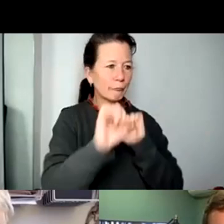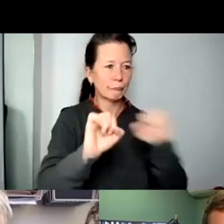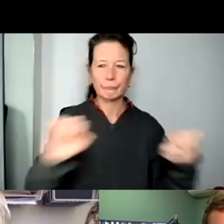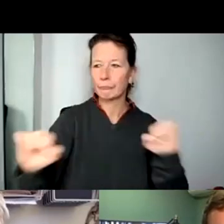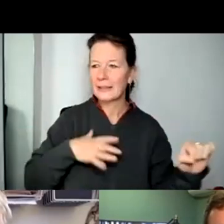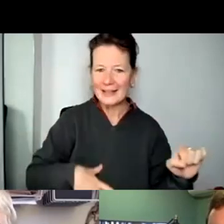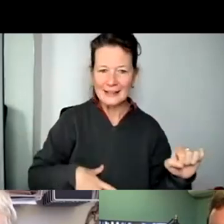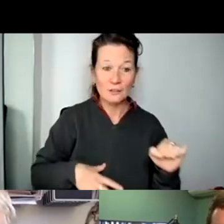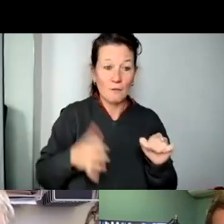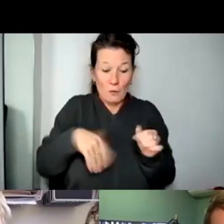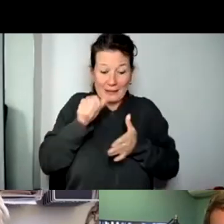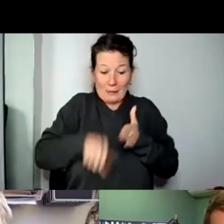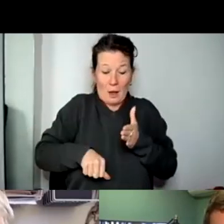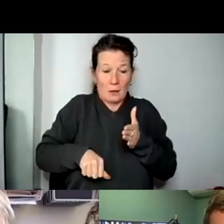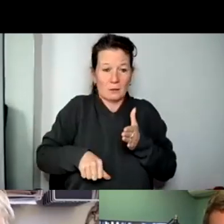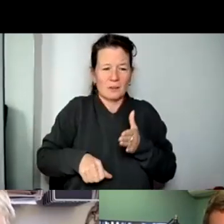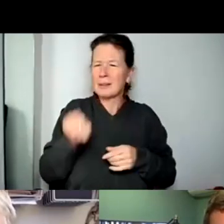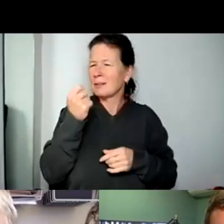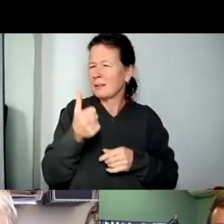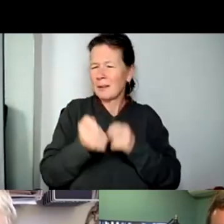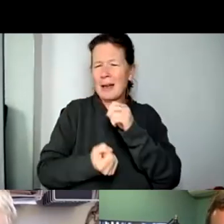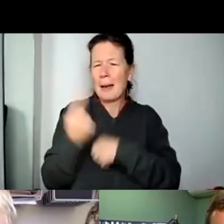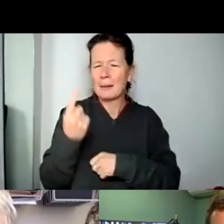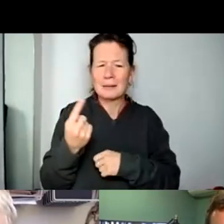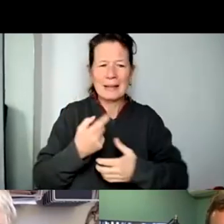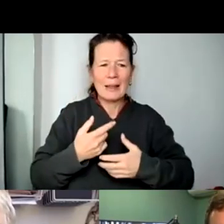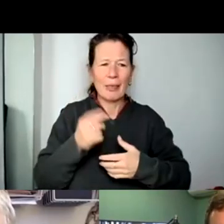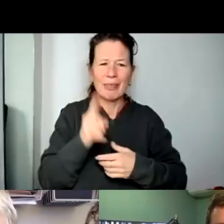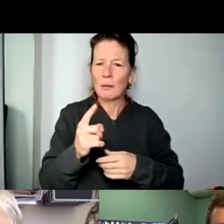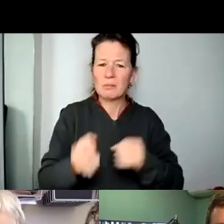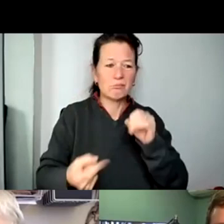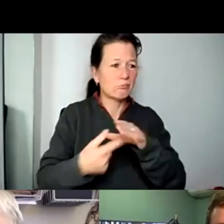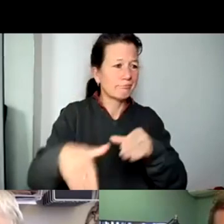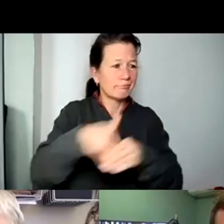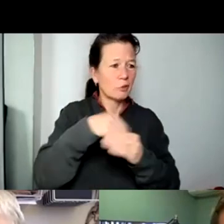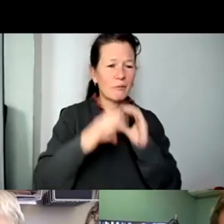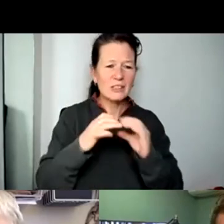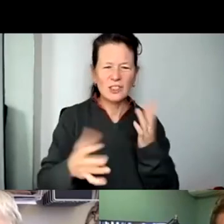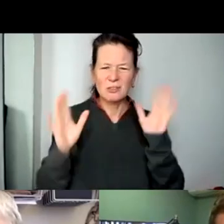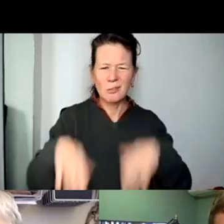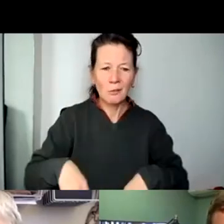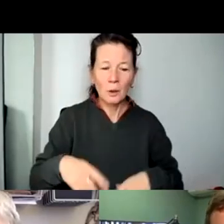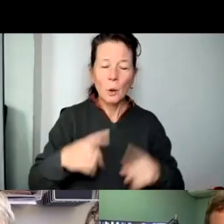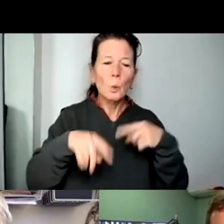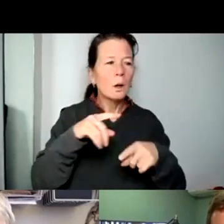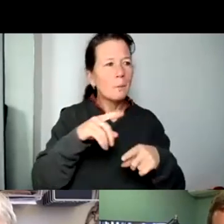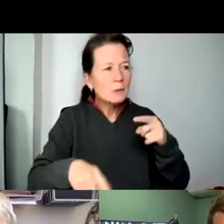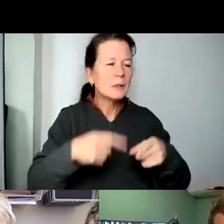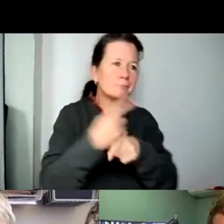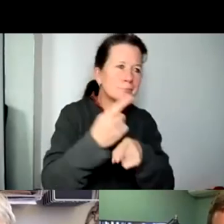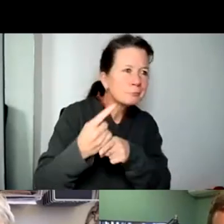beginning, there were very few times where any of that was the conversation. Most of the time we were talking about music, arrangements,